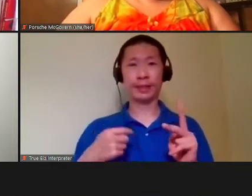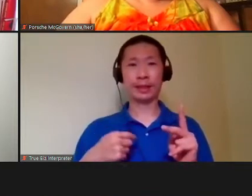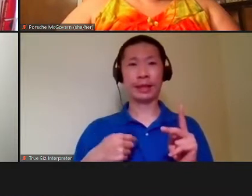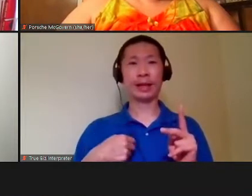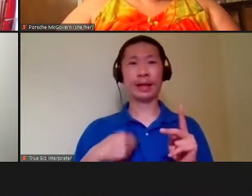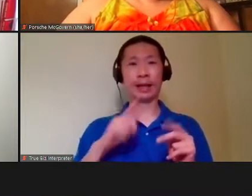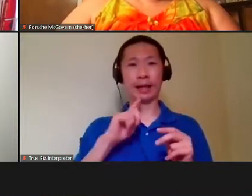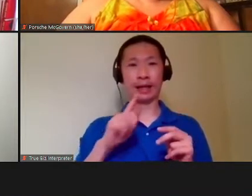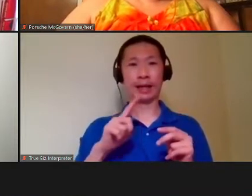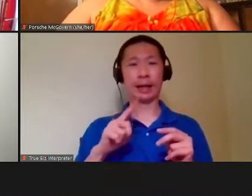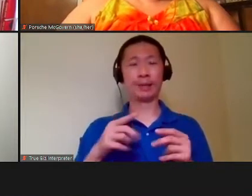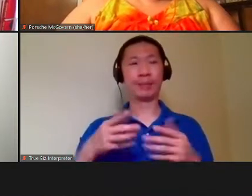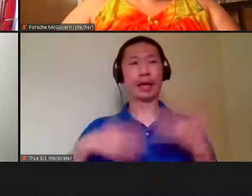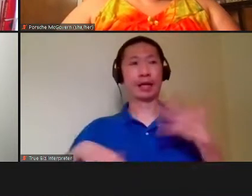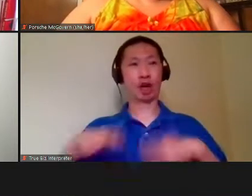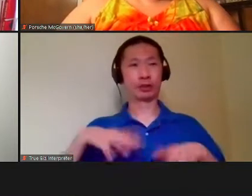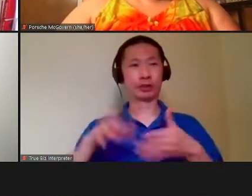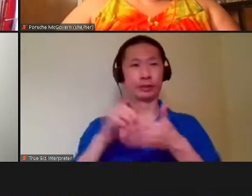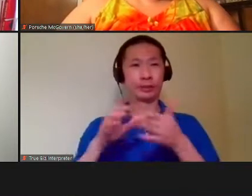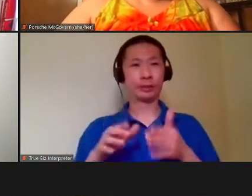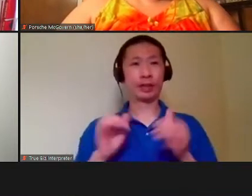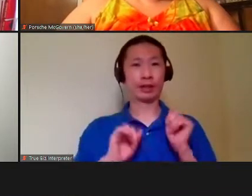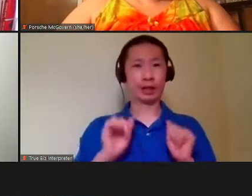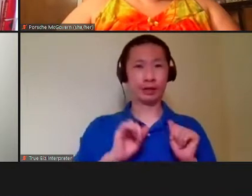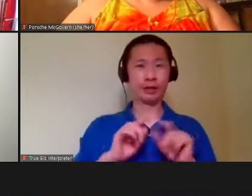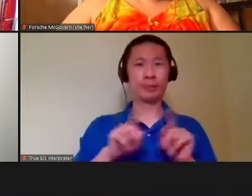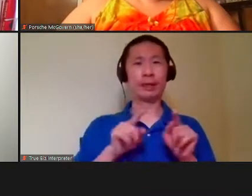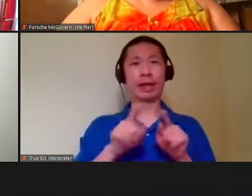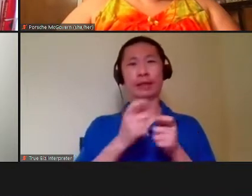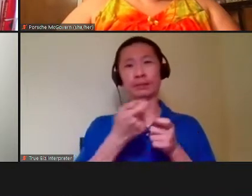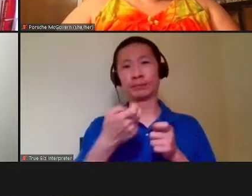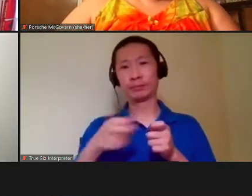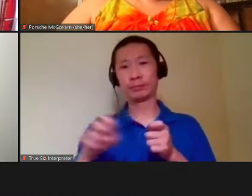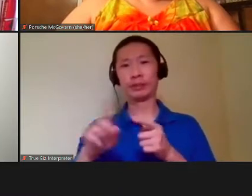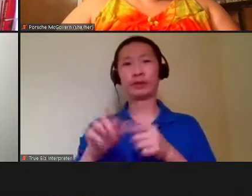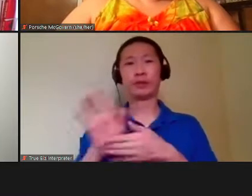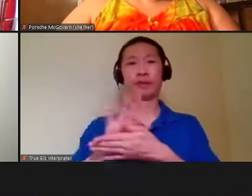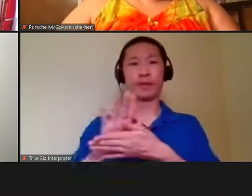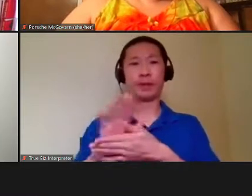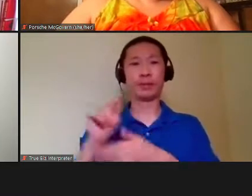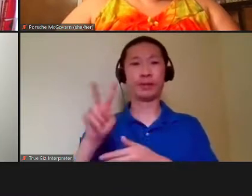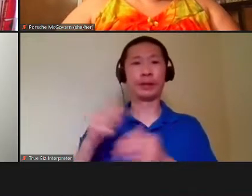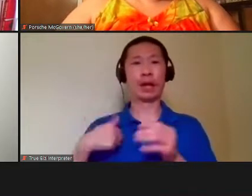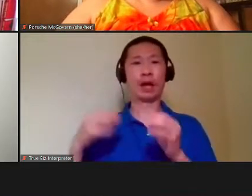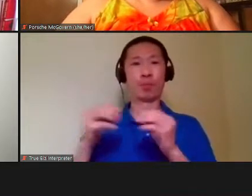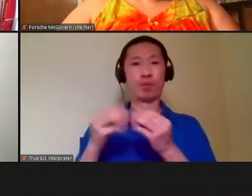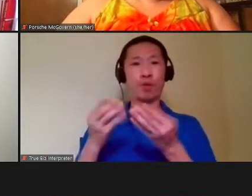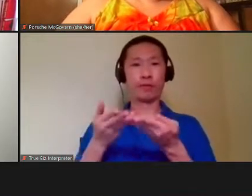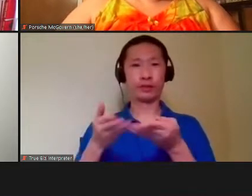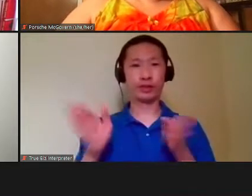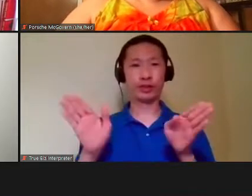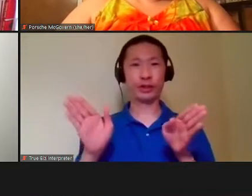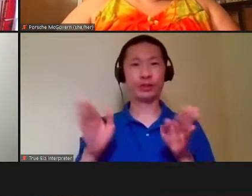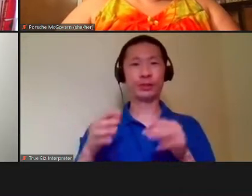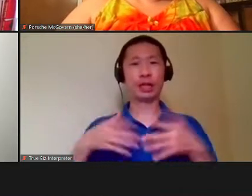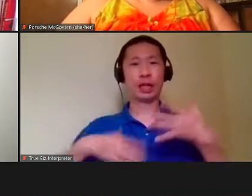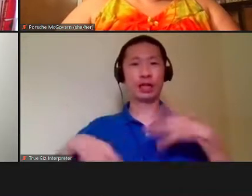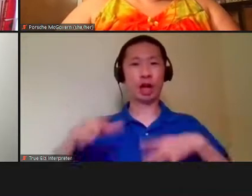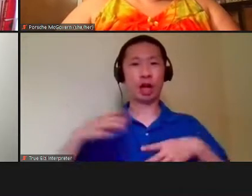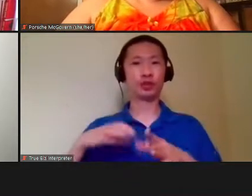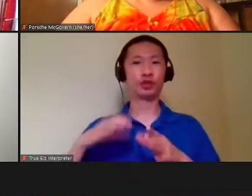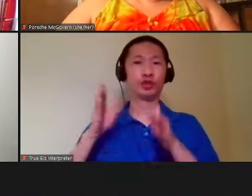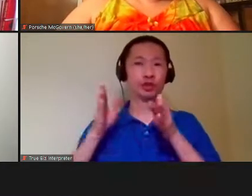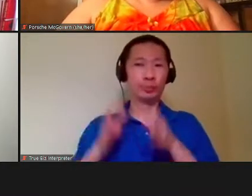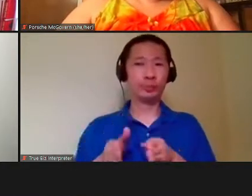I am a costume designer theatrically, but I've pivoted to film and TV, where I'm more of a general costumer kind